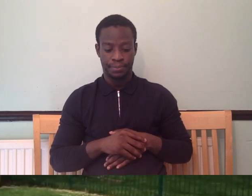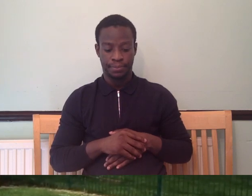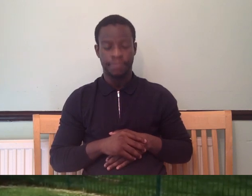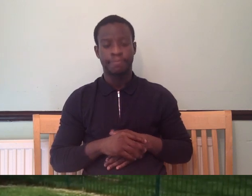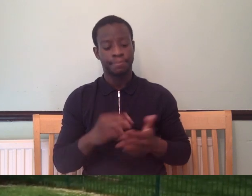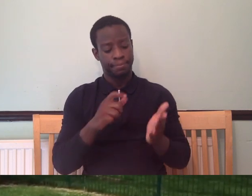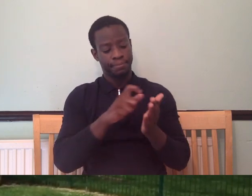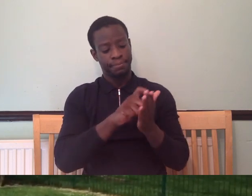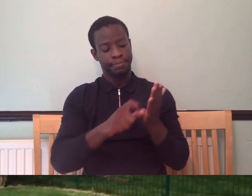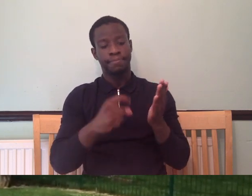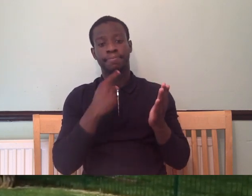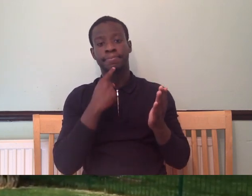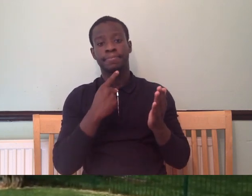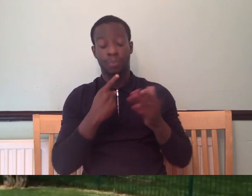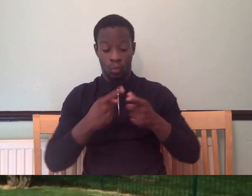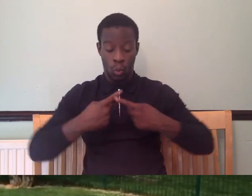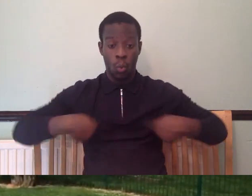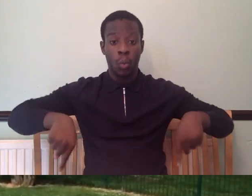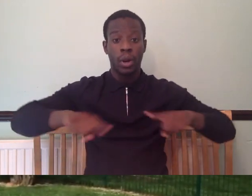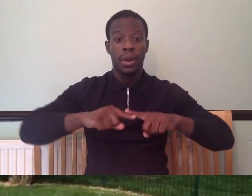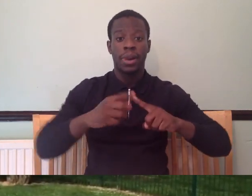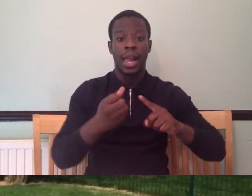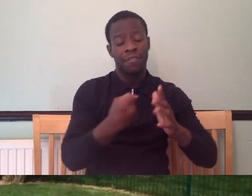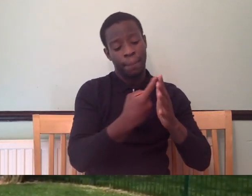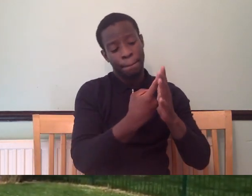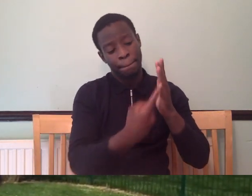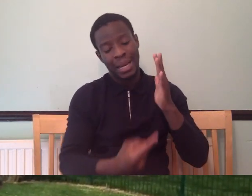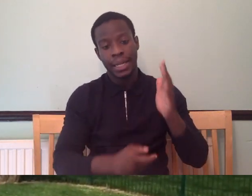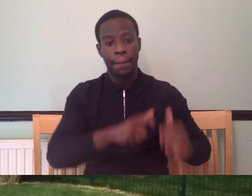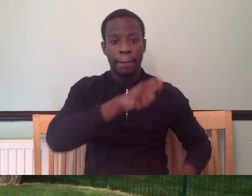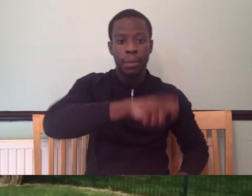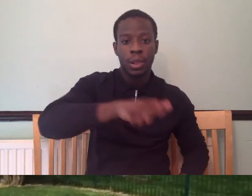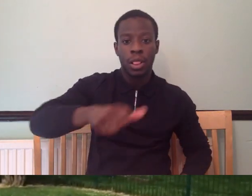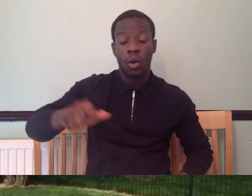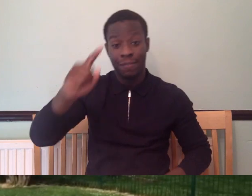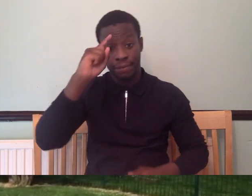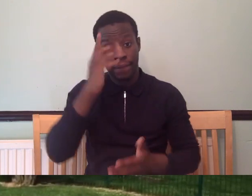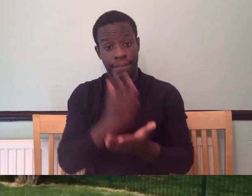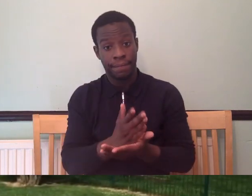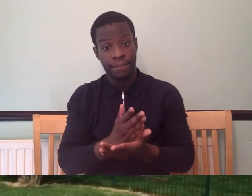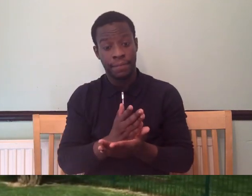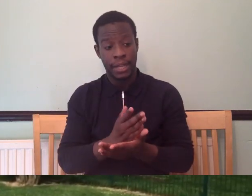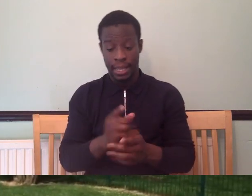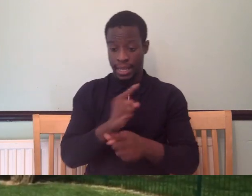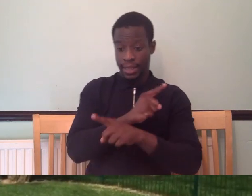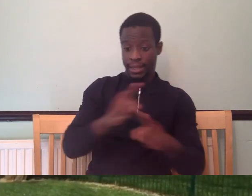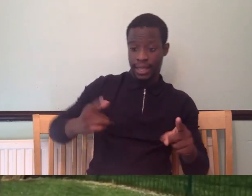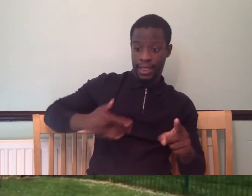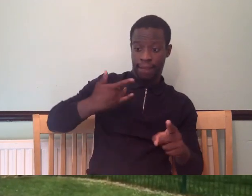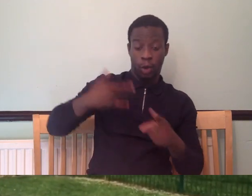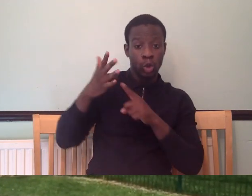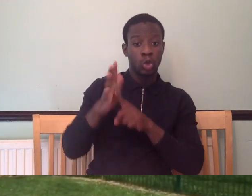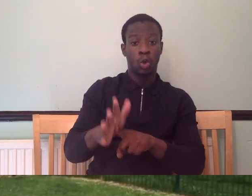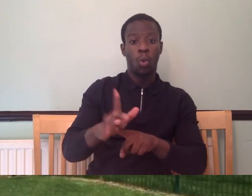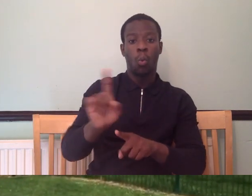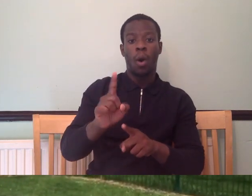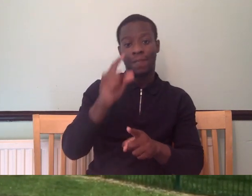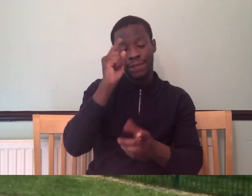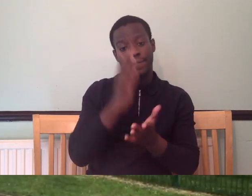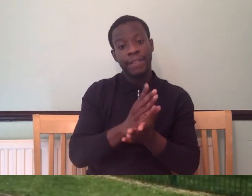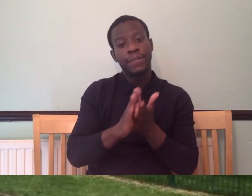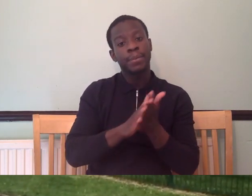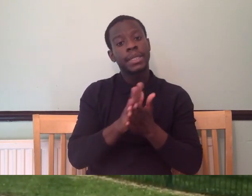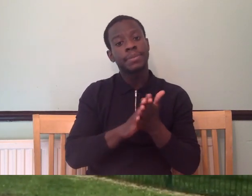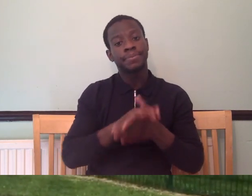It says, "So we have many people of faith around us. Their lives tell us what faith means. So let us run